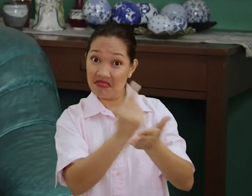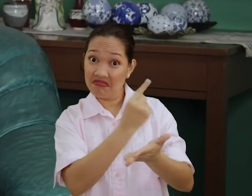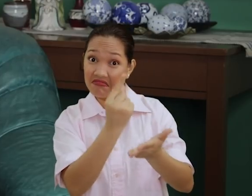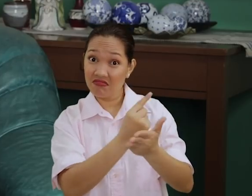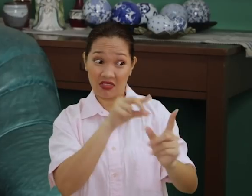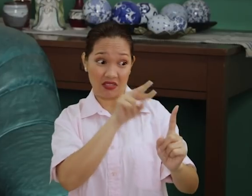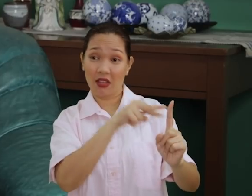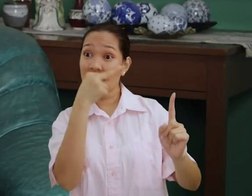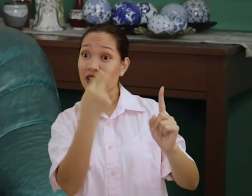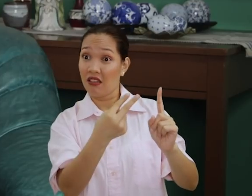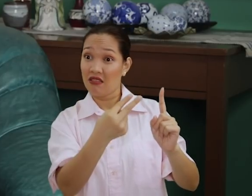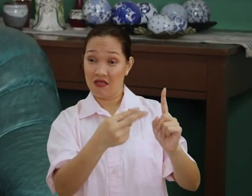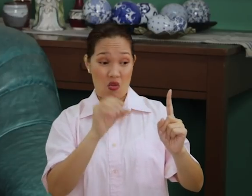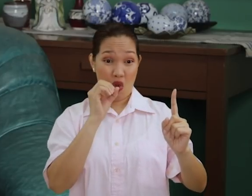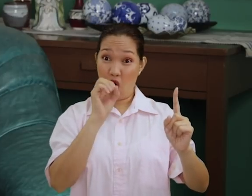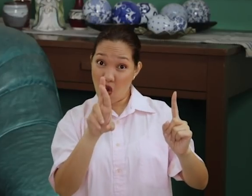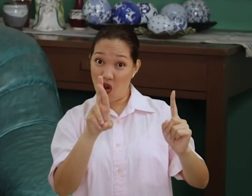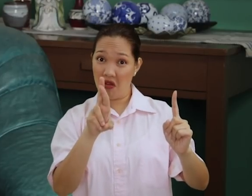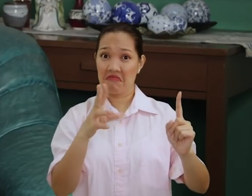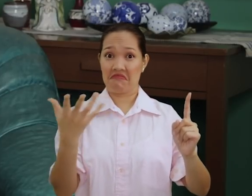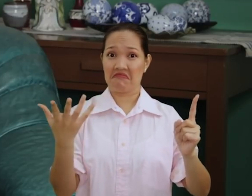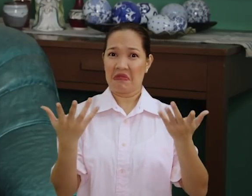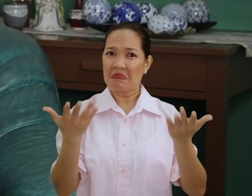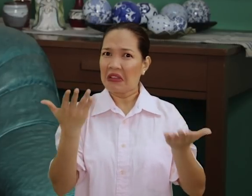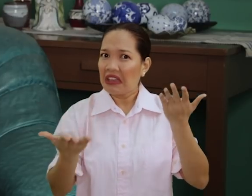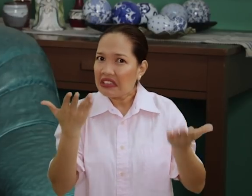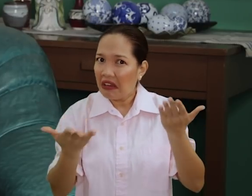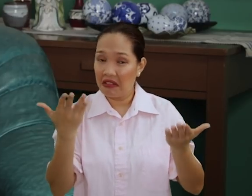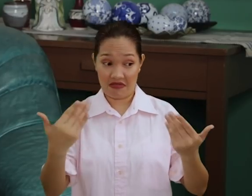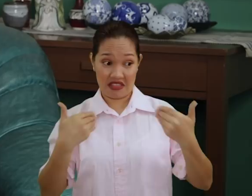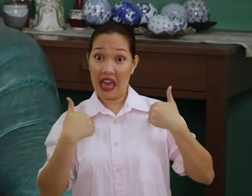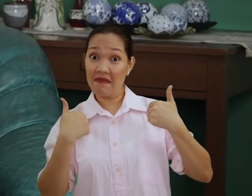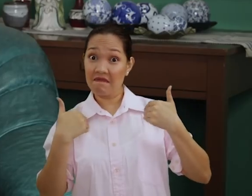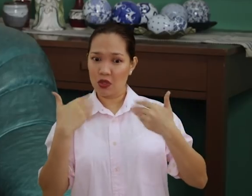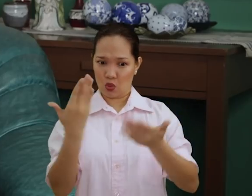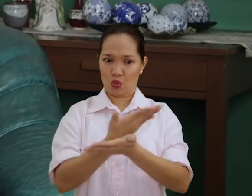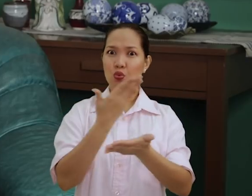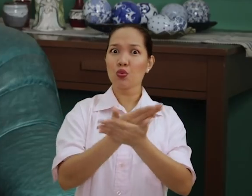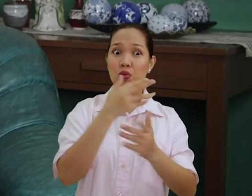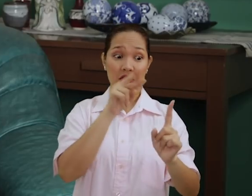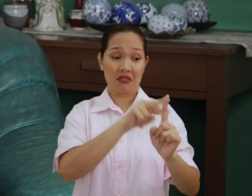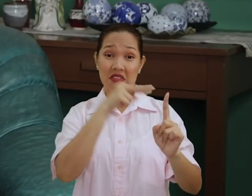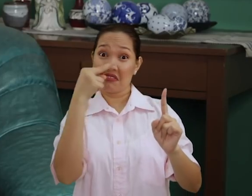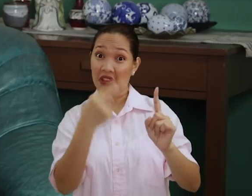I invite you to enter the deaf world now. For a moment, let's try to be open. Epatha.